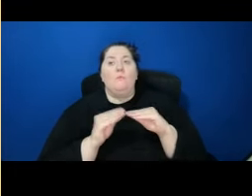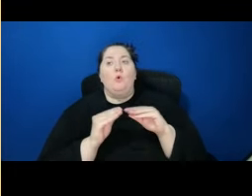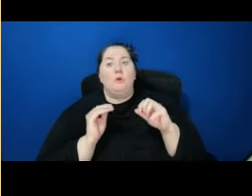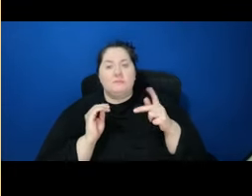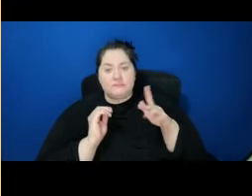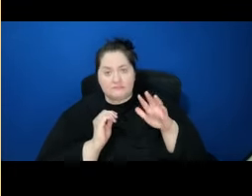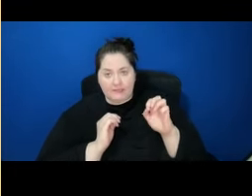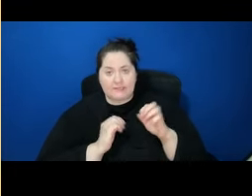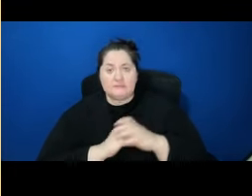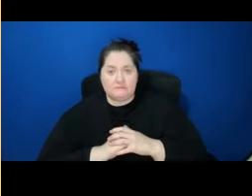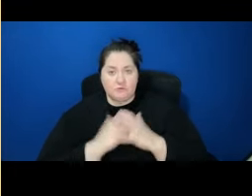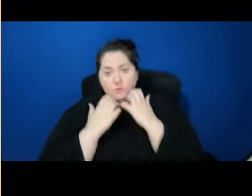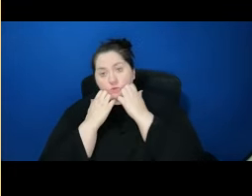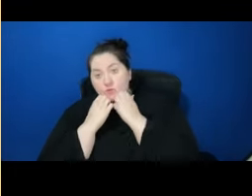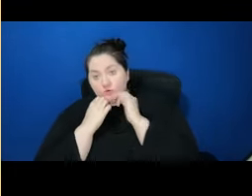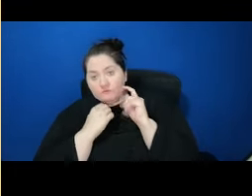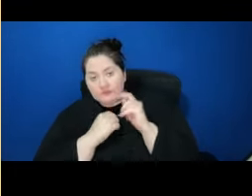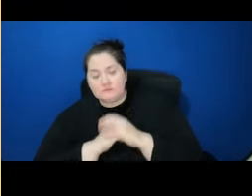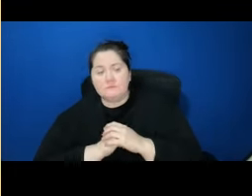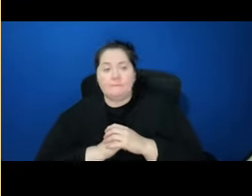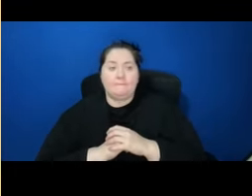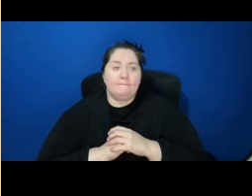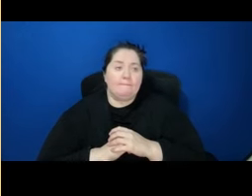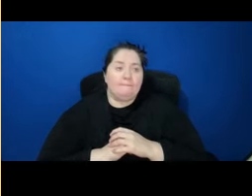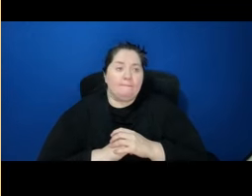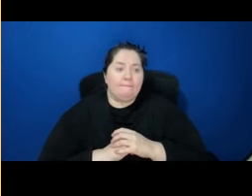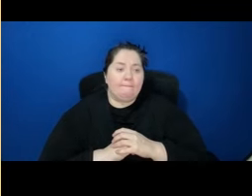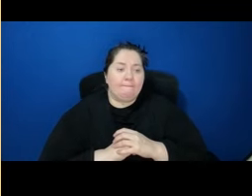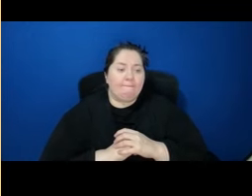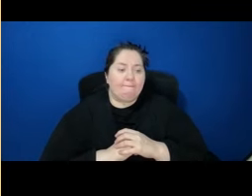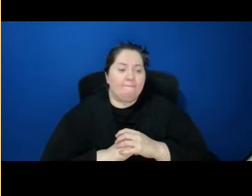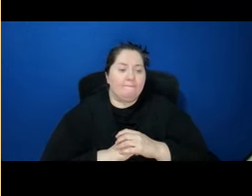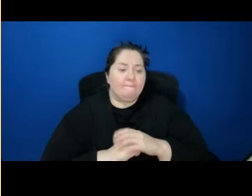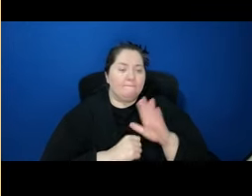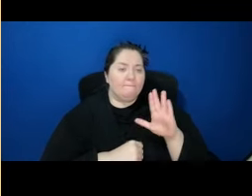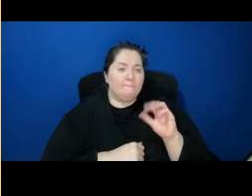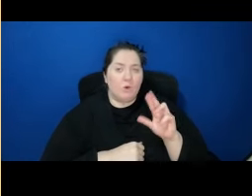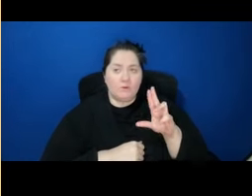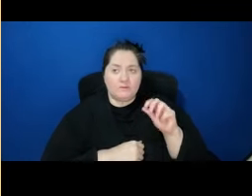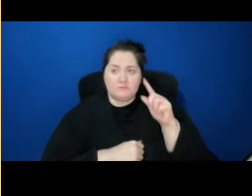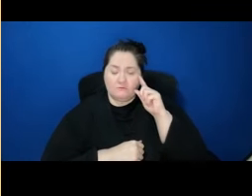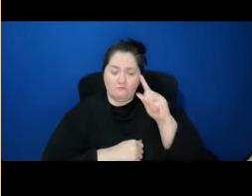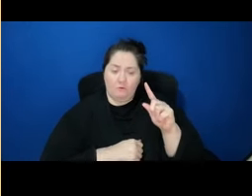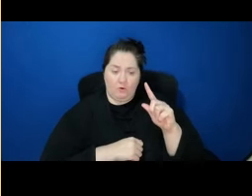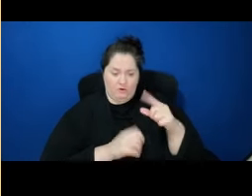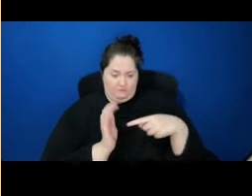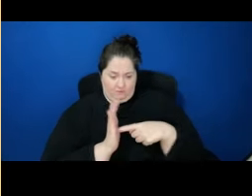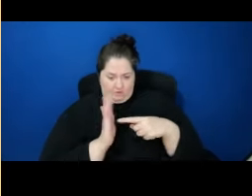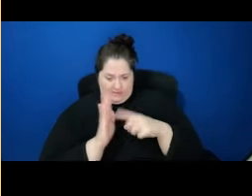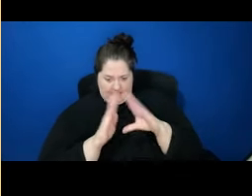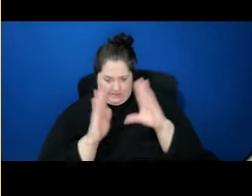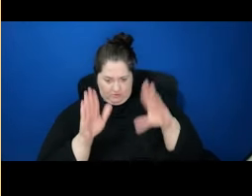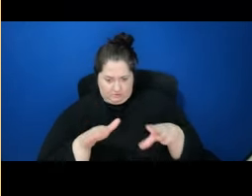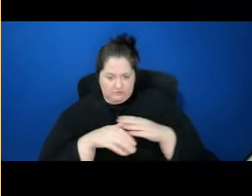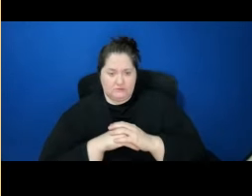space. Obviously, there's also that the bonus for affordable housing